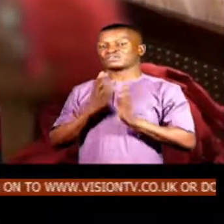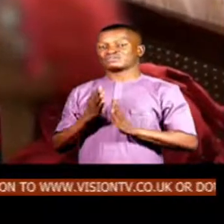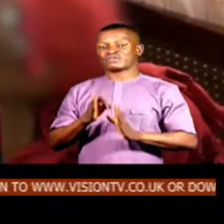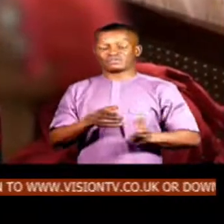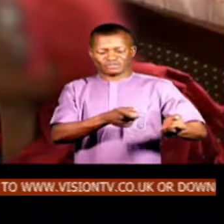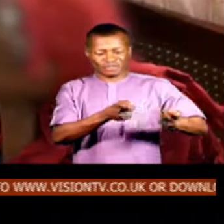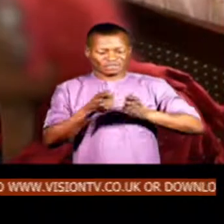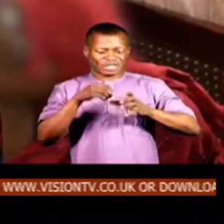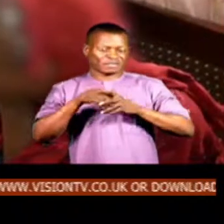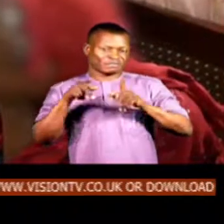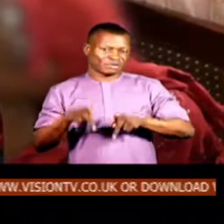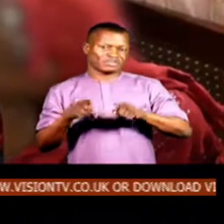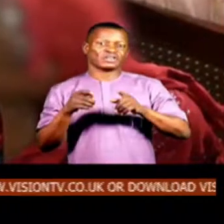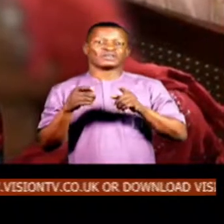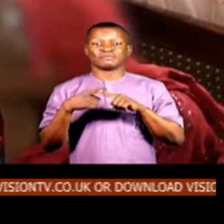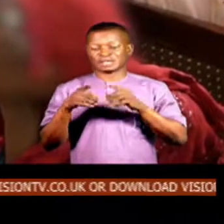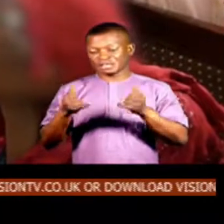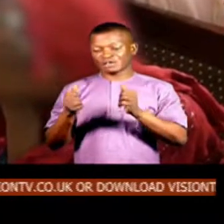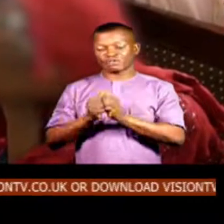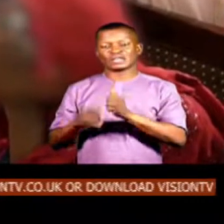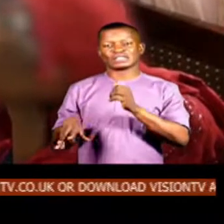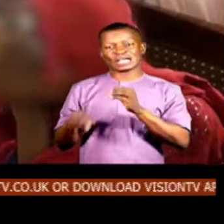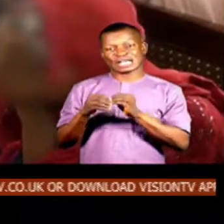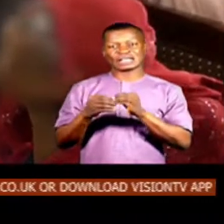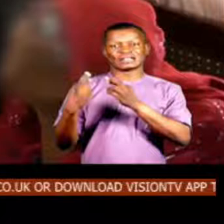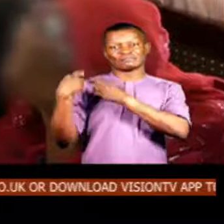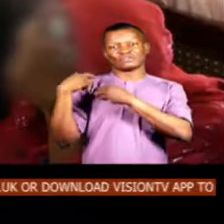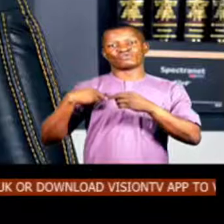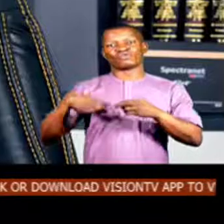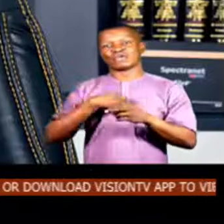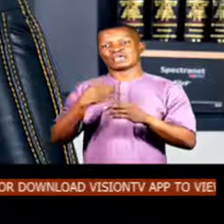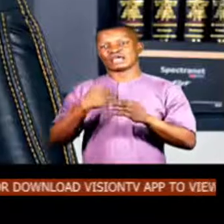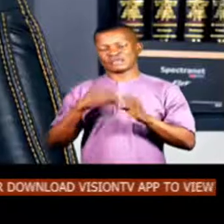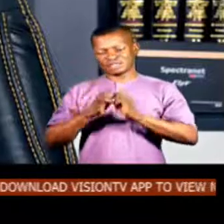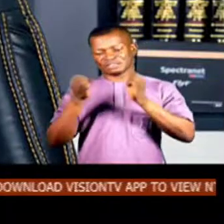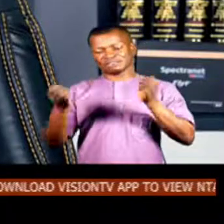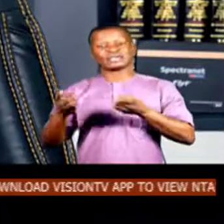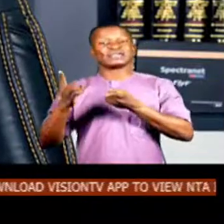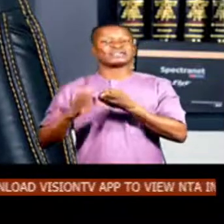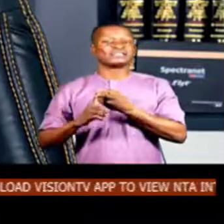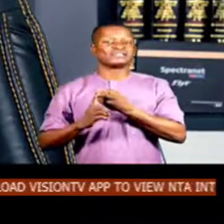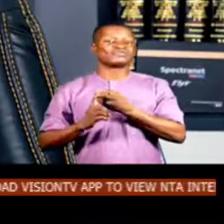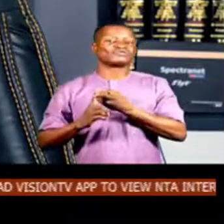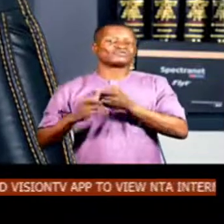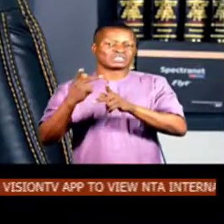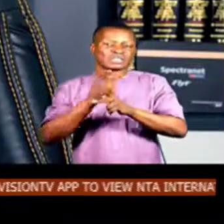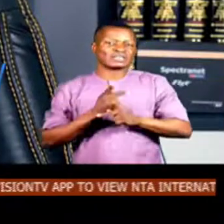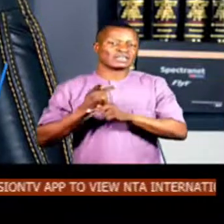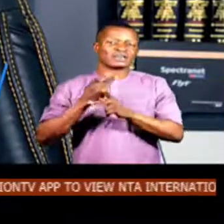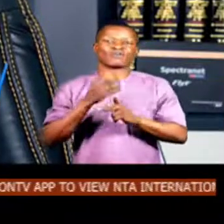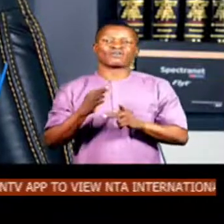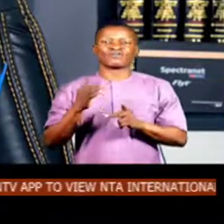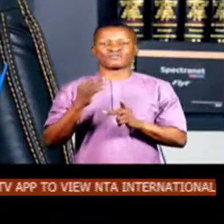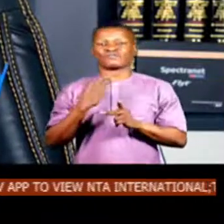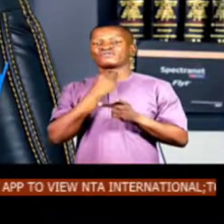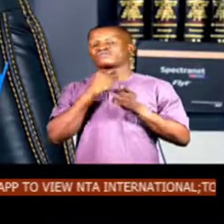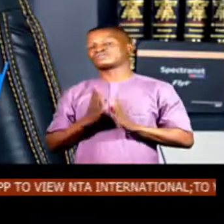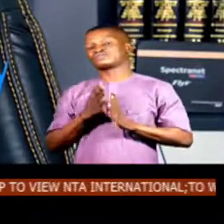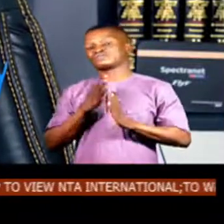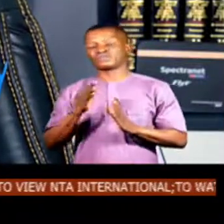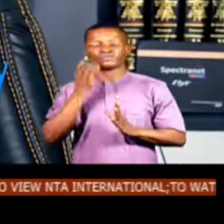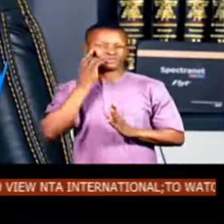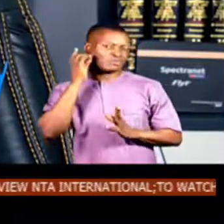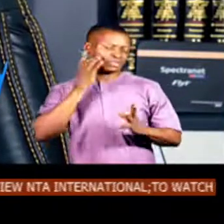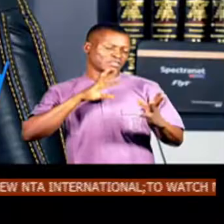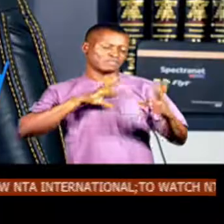in persons, but with this added responsibility, we've expanded it to also cater for victims